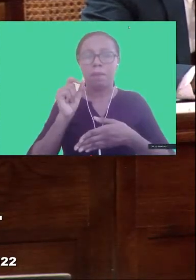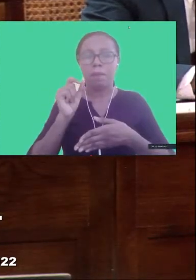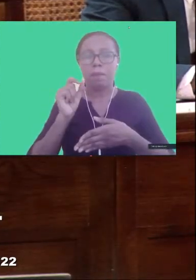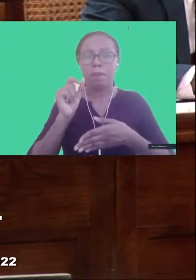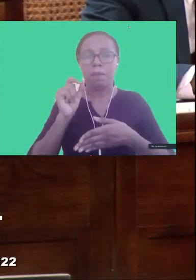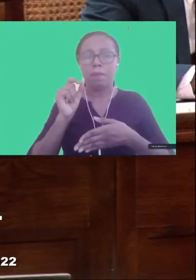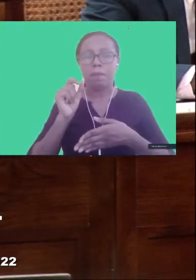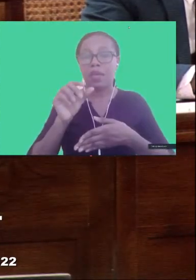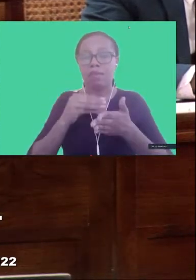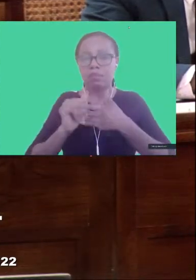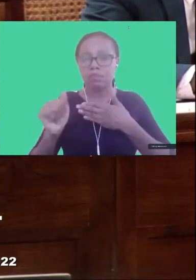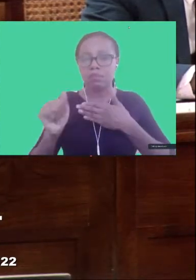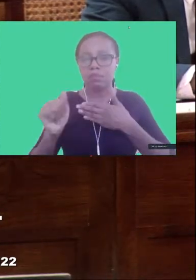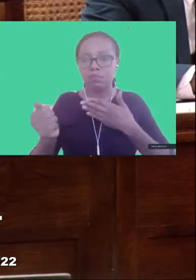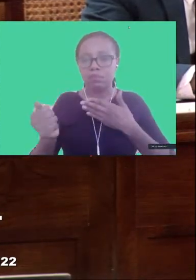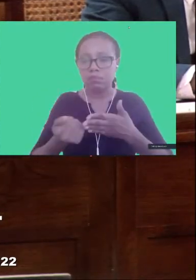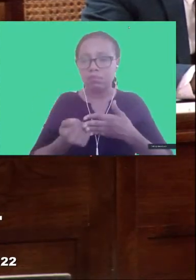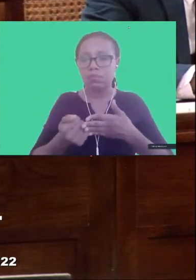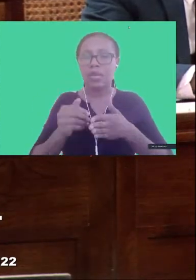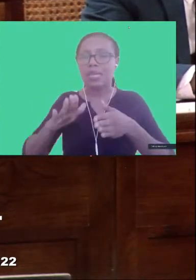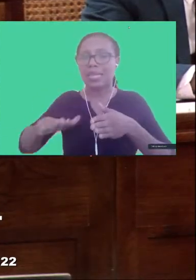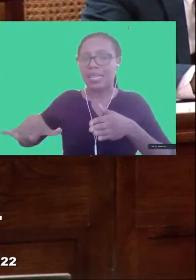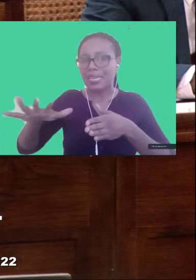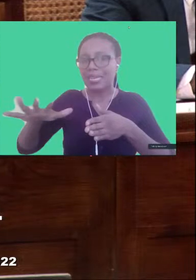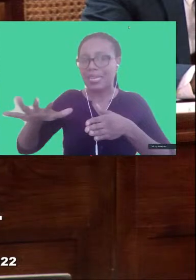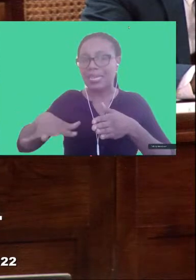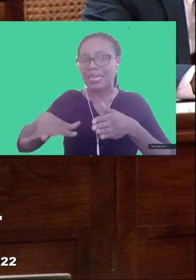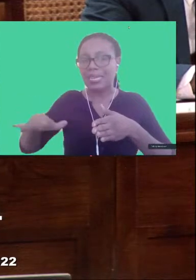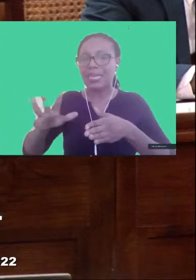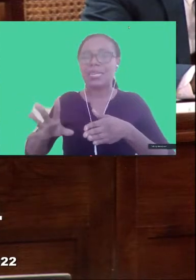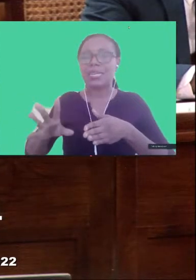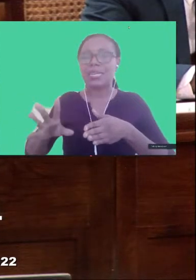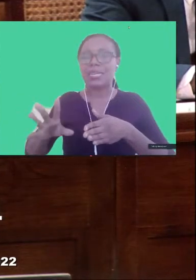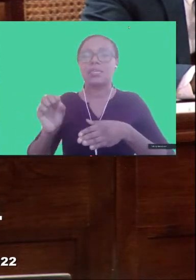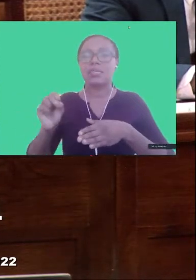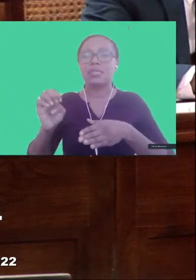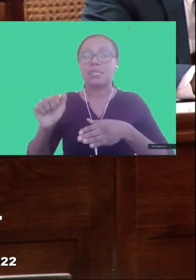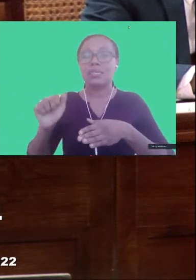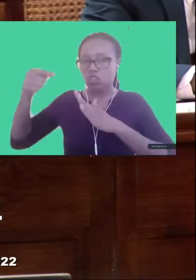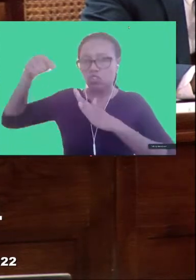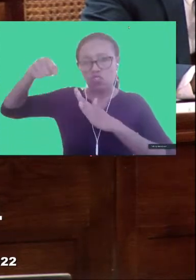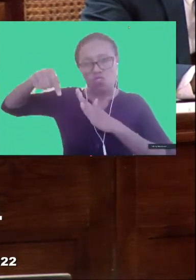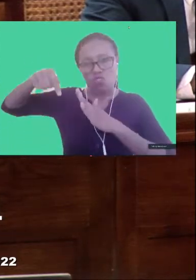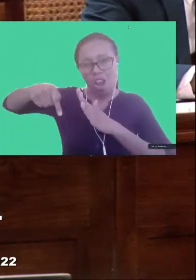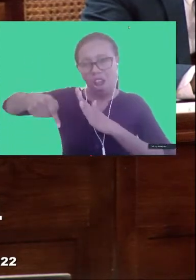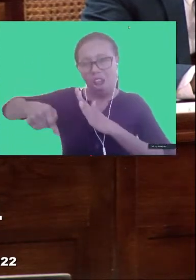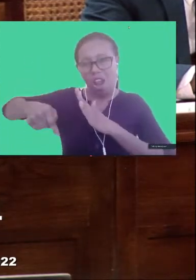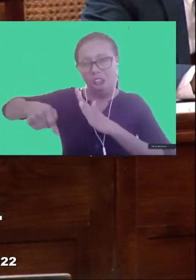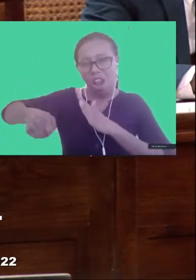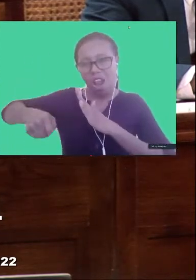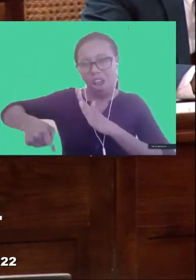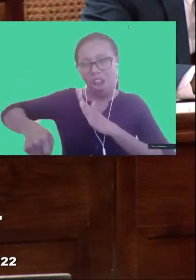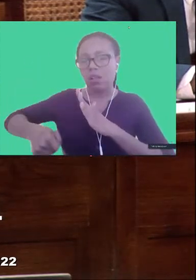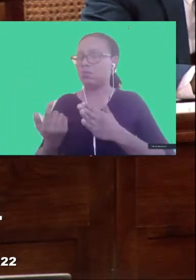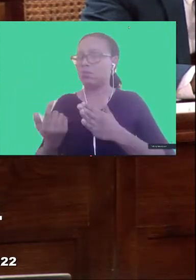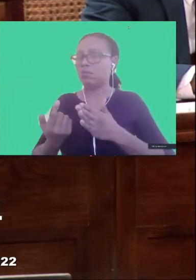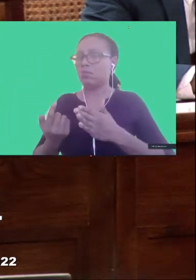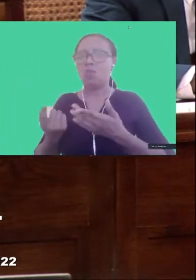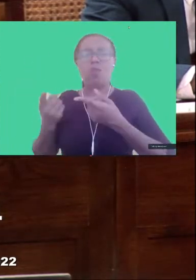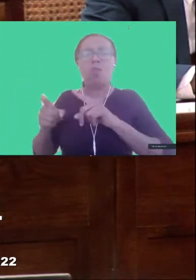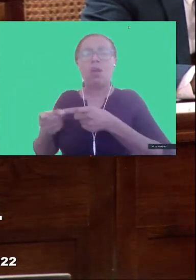where we are with the offshore exploration project. That's one. 2, what does this 1.5